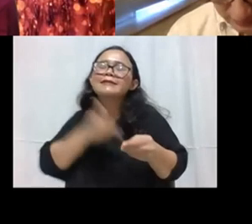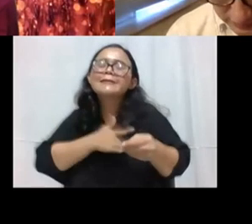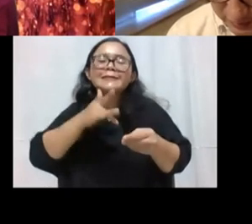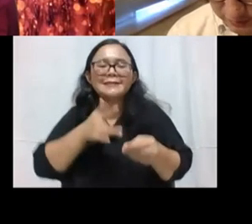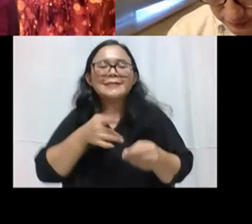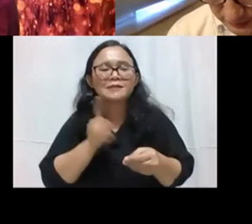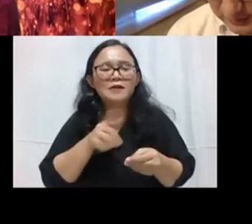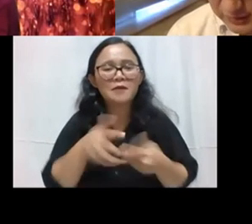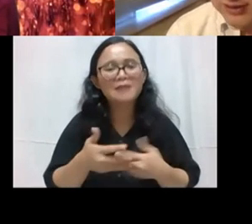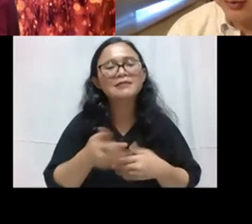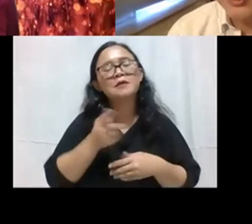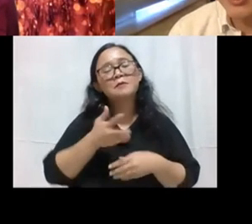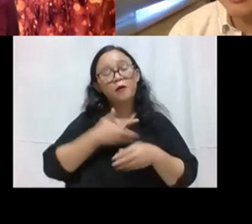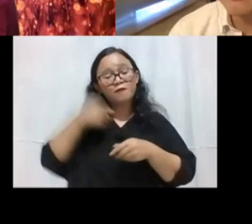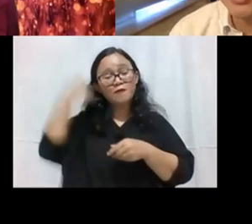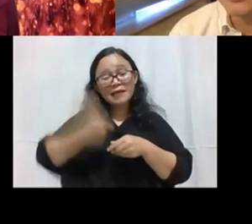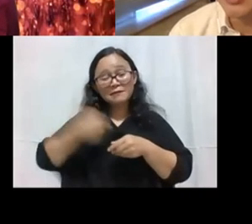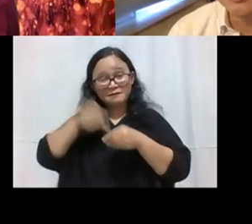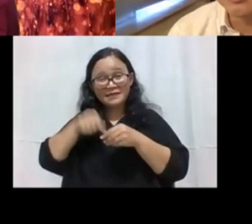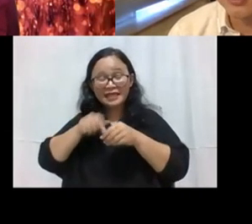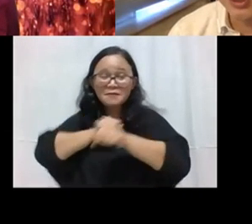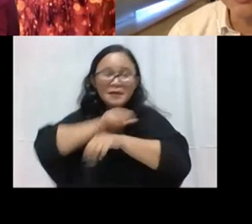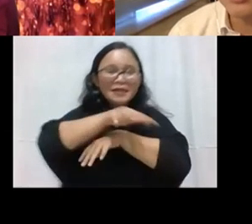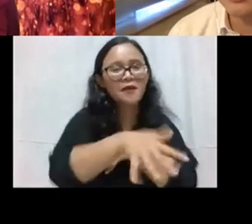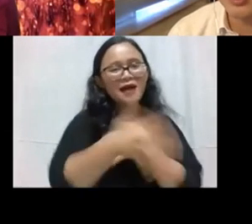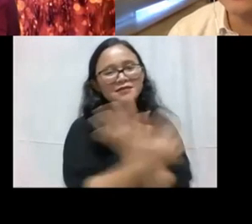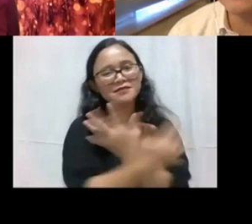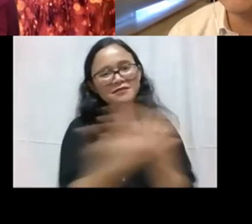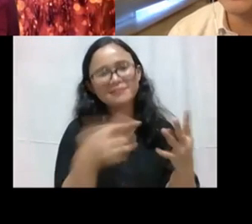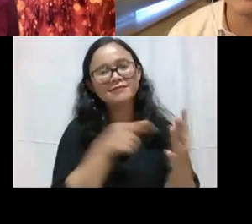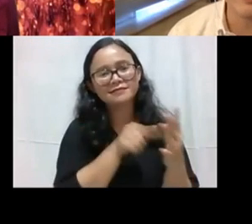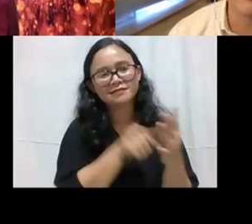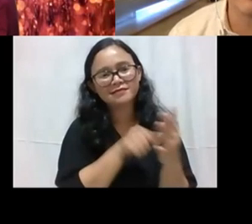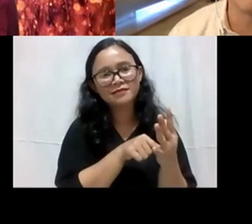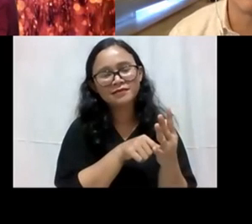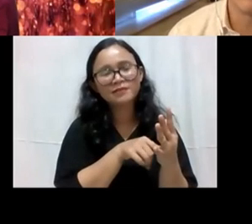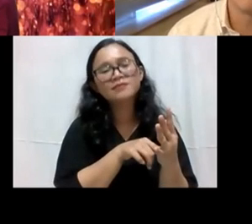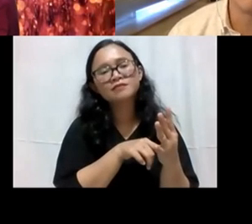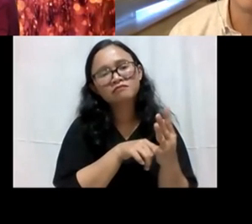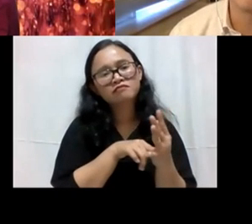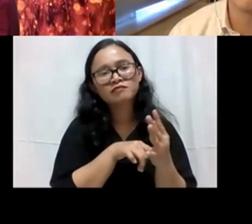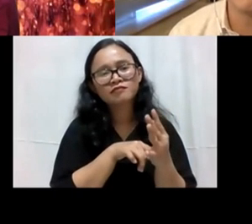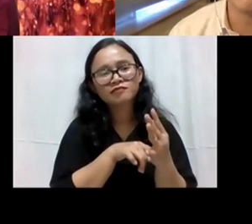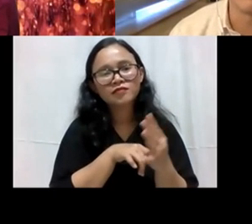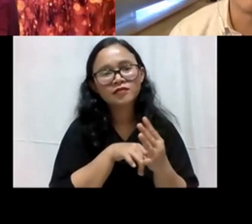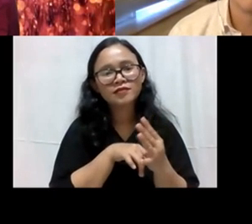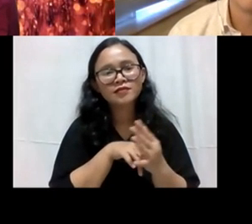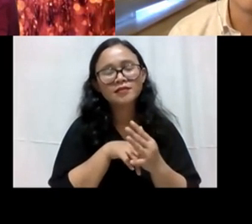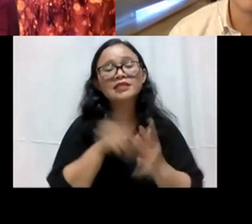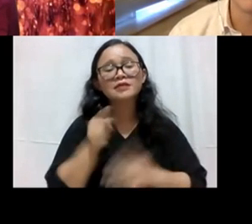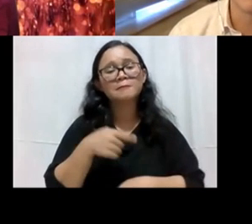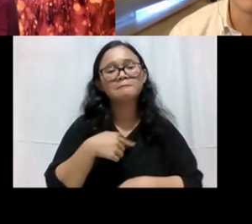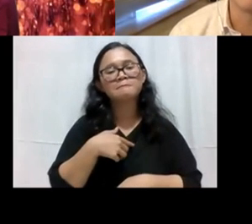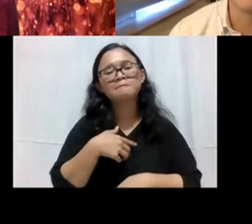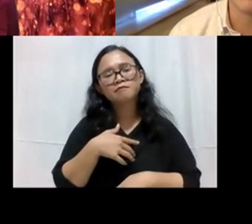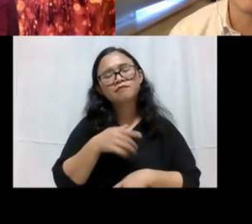want to cut out already. So with that in mind, I don't think I could build anything meaningful, coherent with the